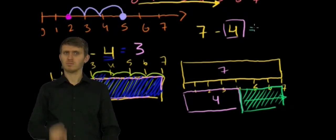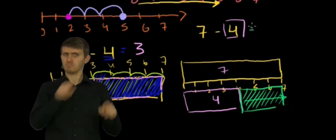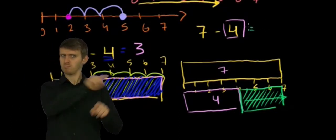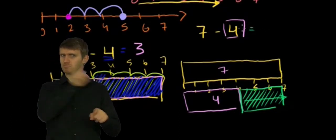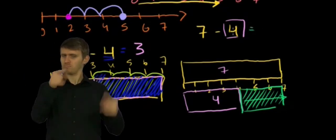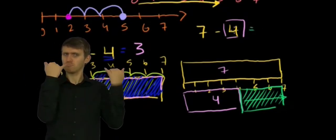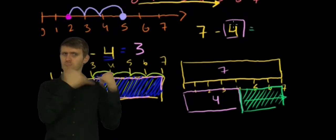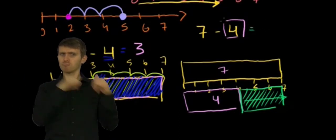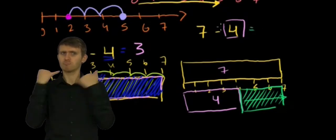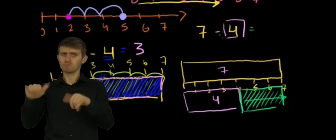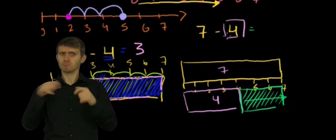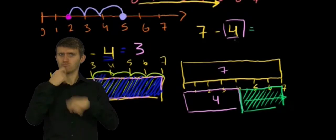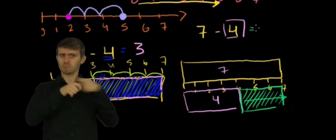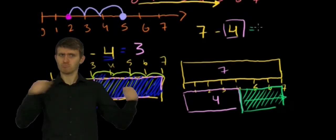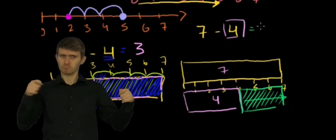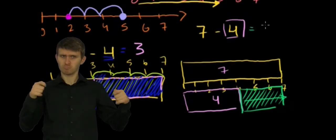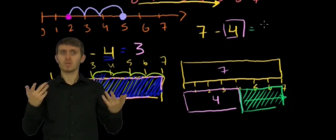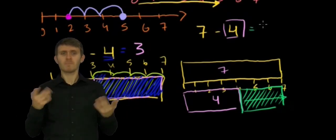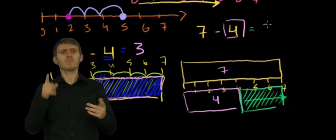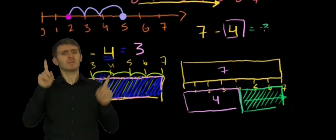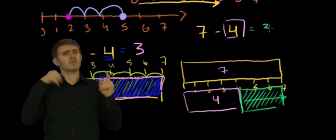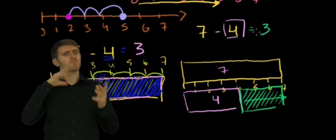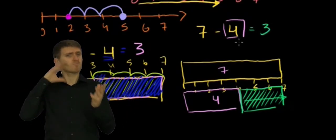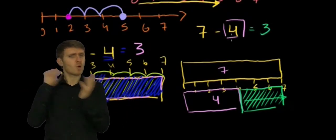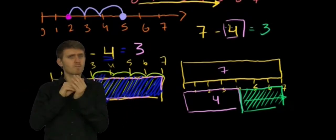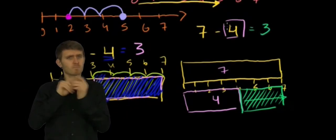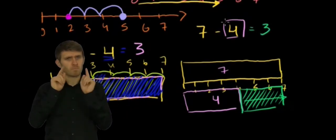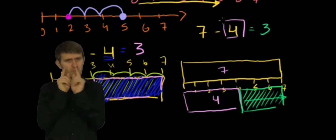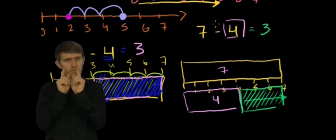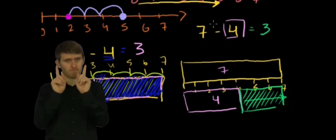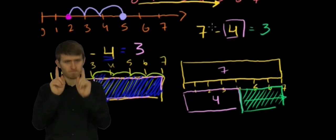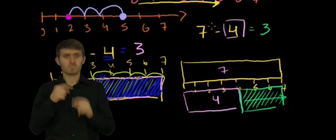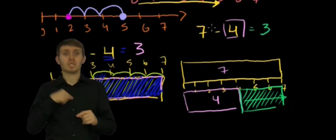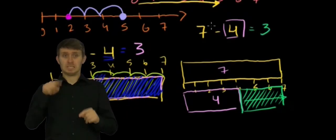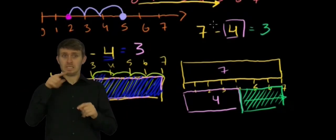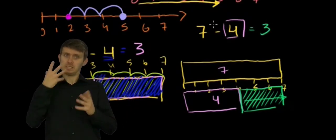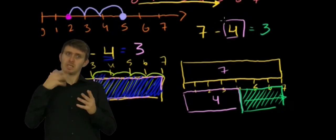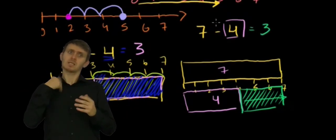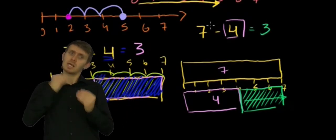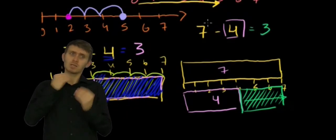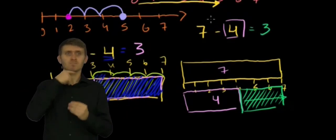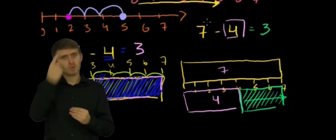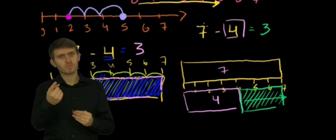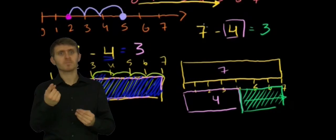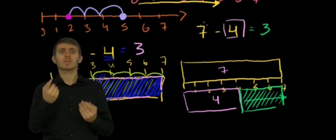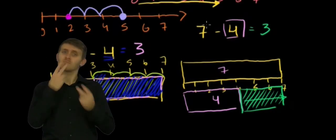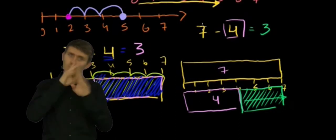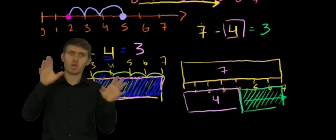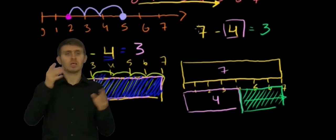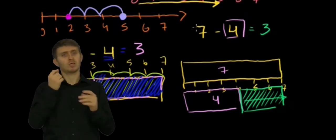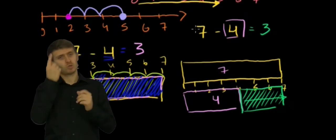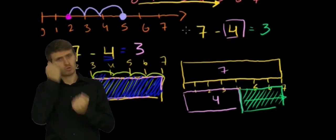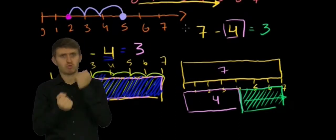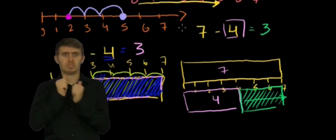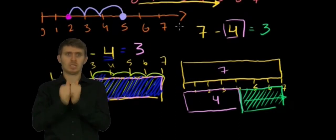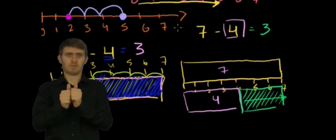are two completely equivalent ways to view subtraction. That's all a little bit of review from the last video. Now, what I also want to do in this